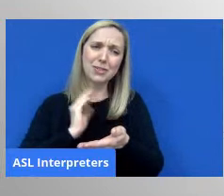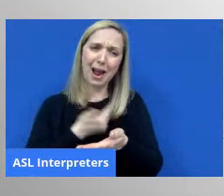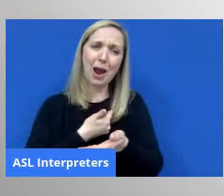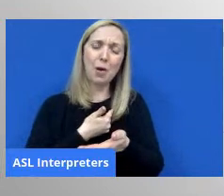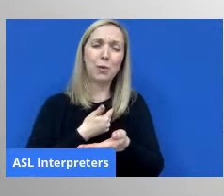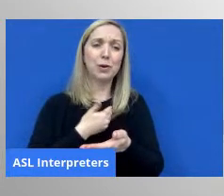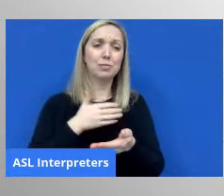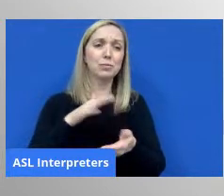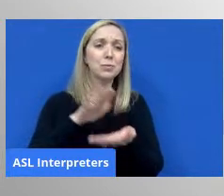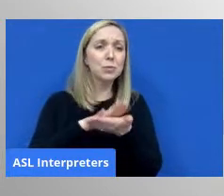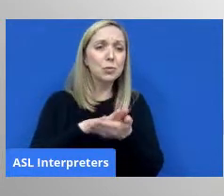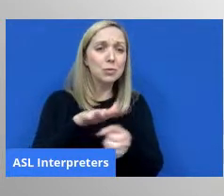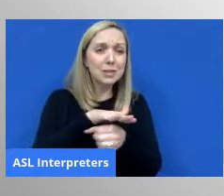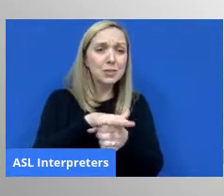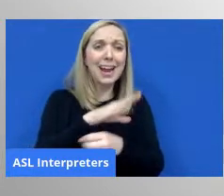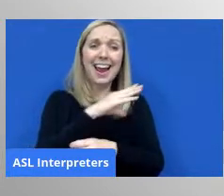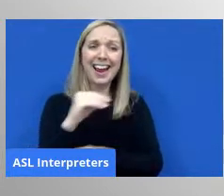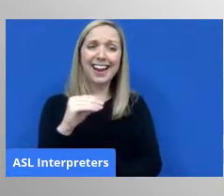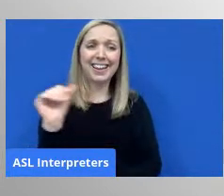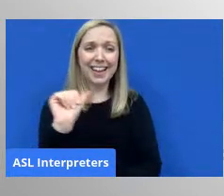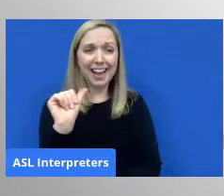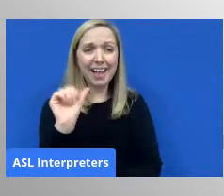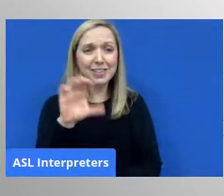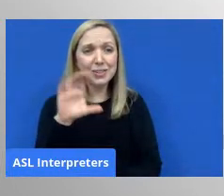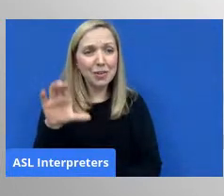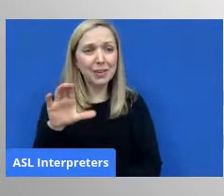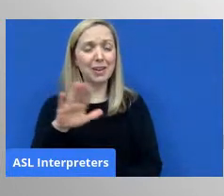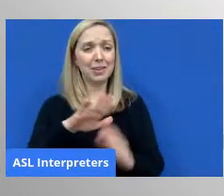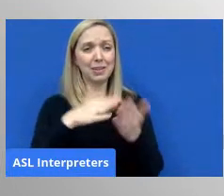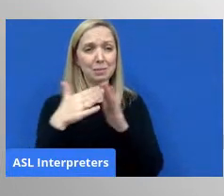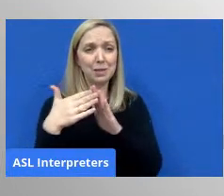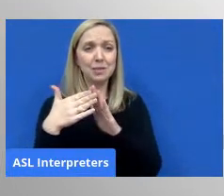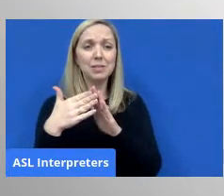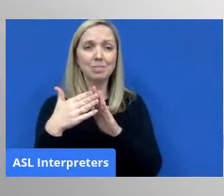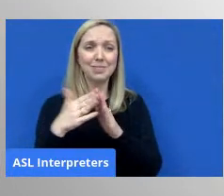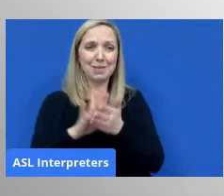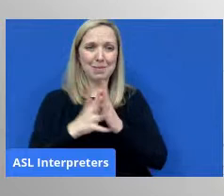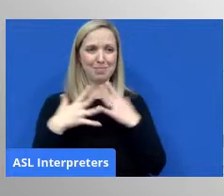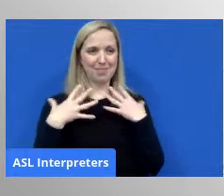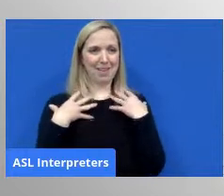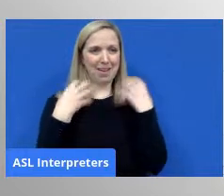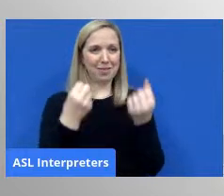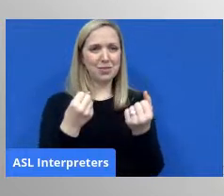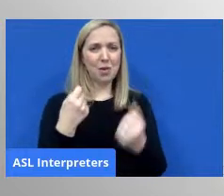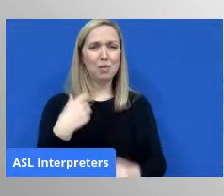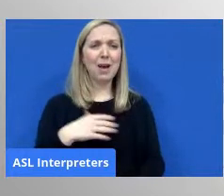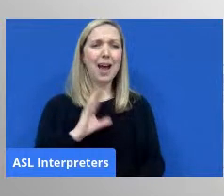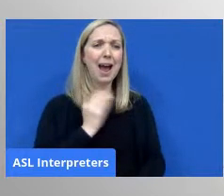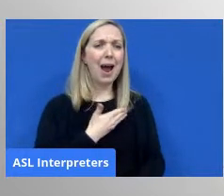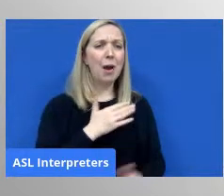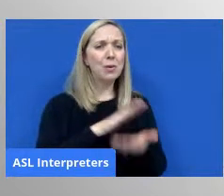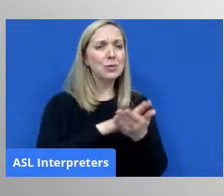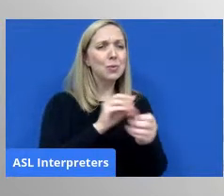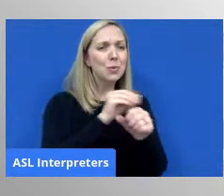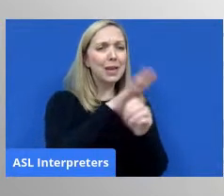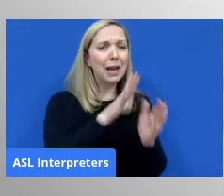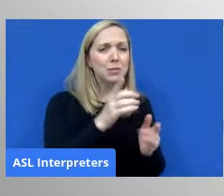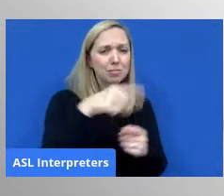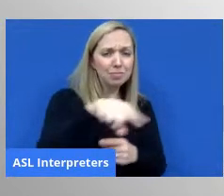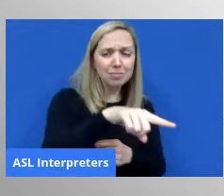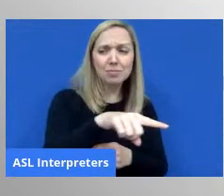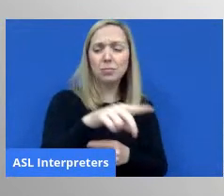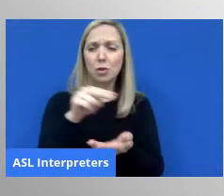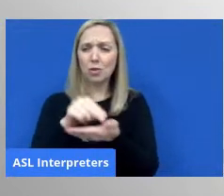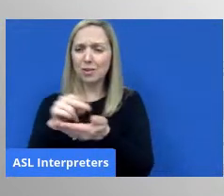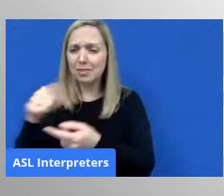health. So we thank our school nurses and our counselors for all that they have done for us during this time of our